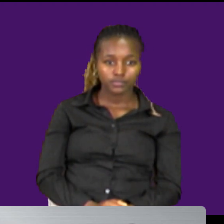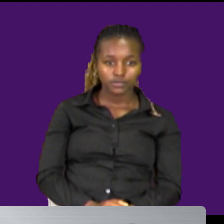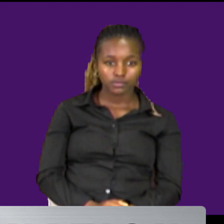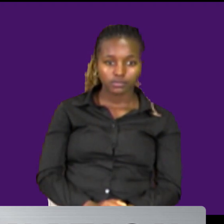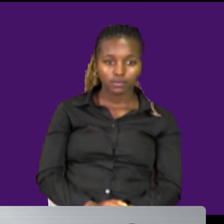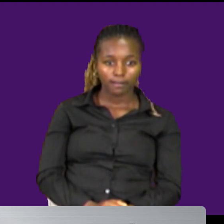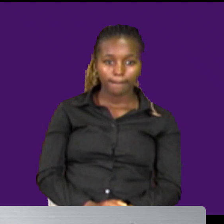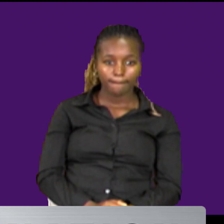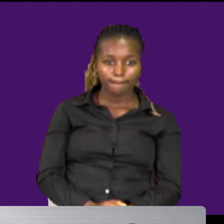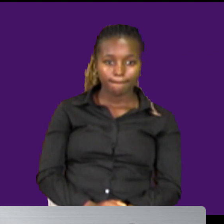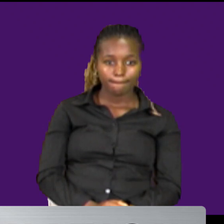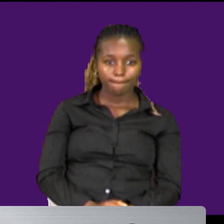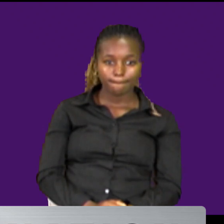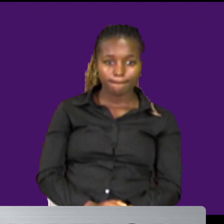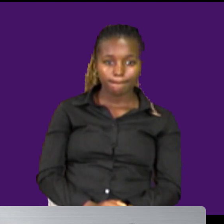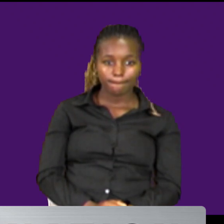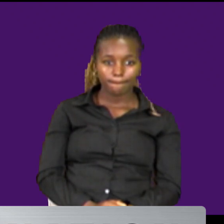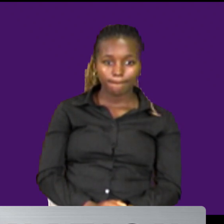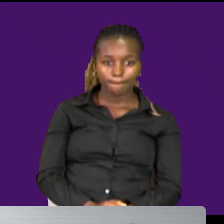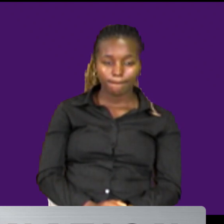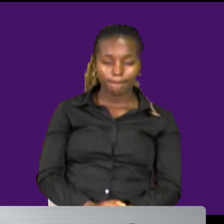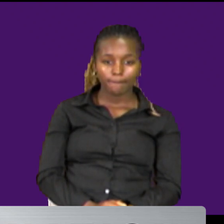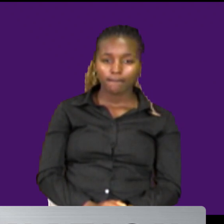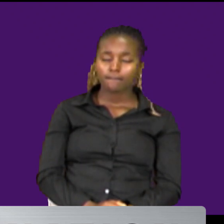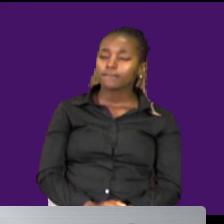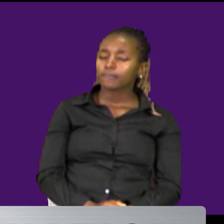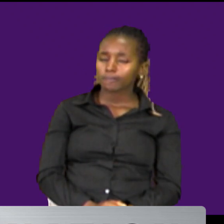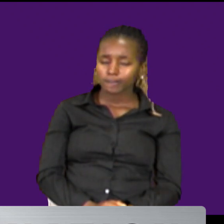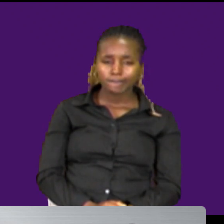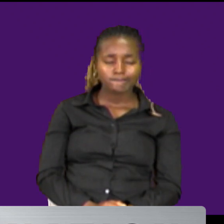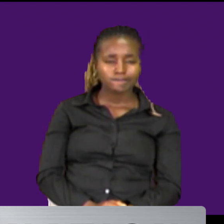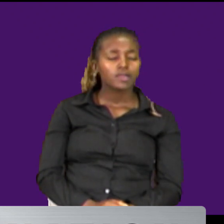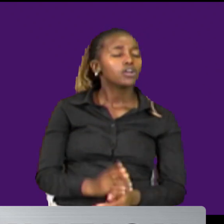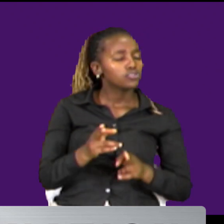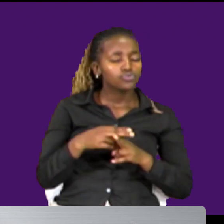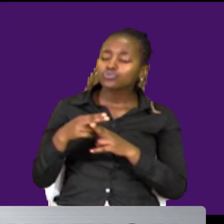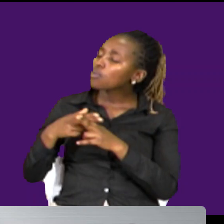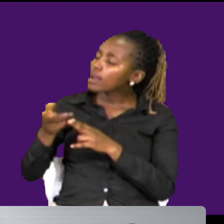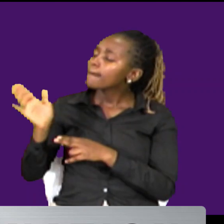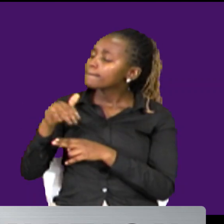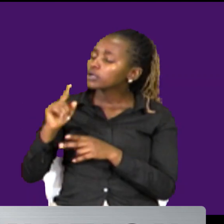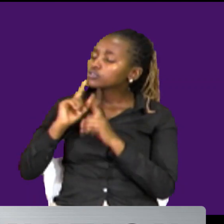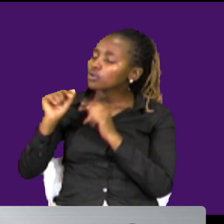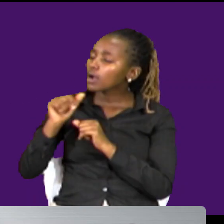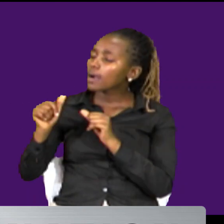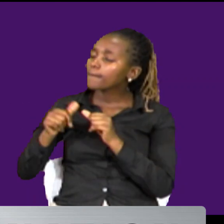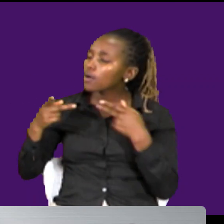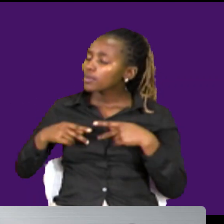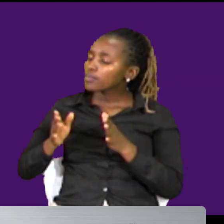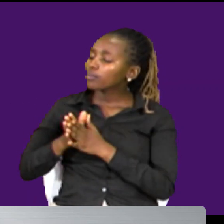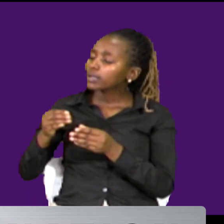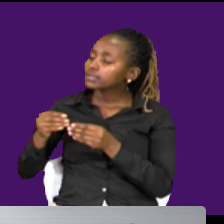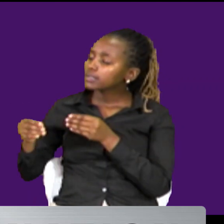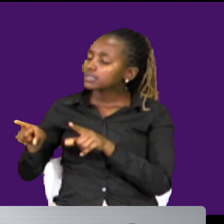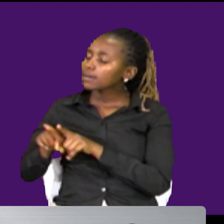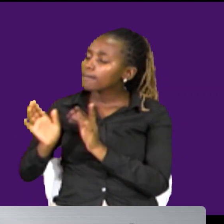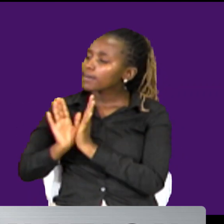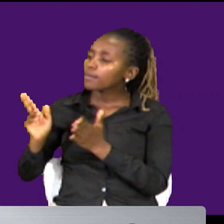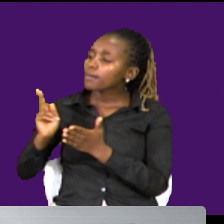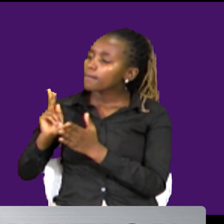did, of course you will come back to the issues of PWD and public participation. Yeah. But Because before you cannot speak about